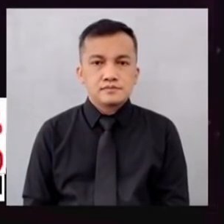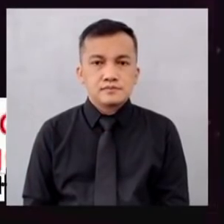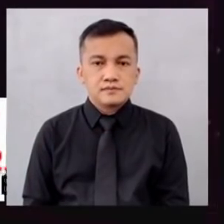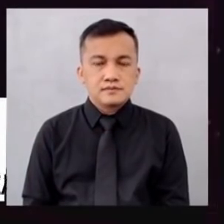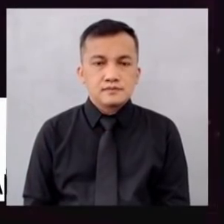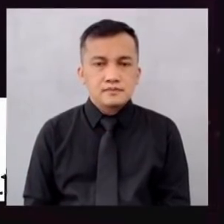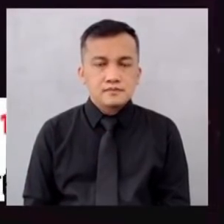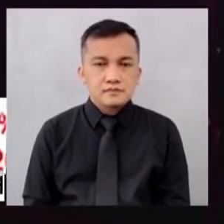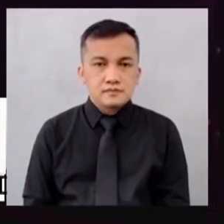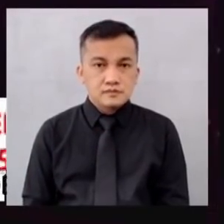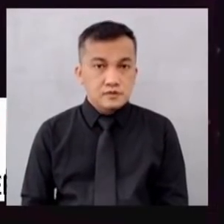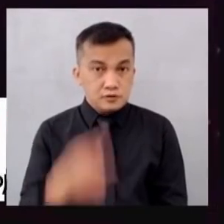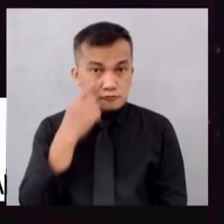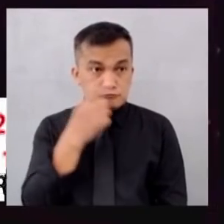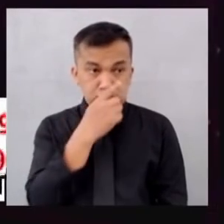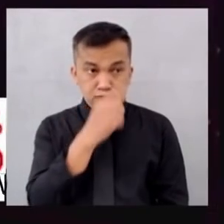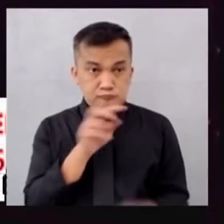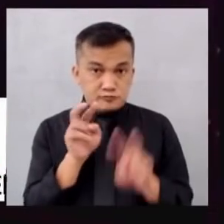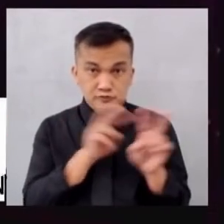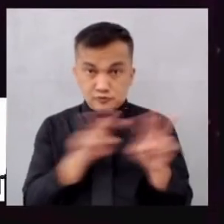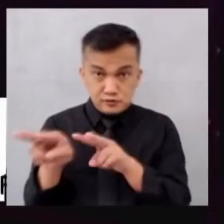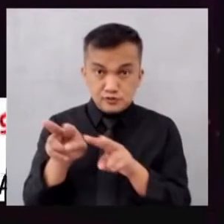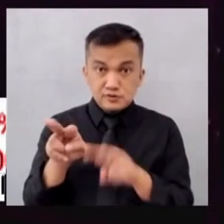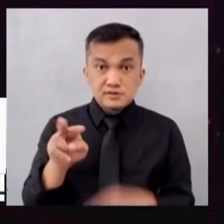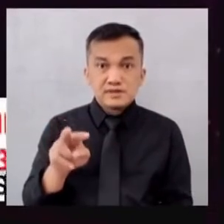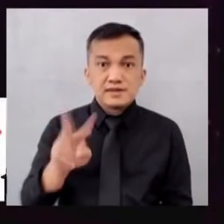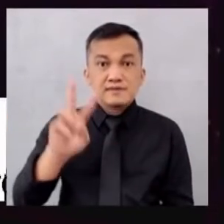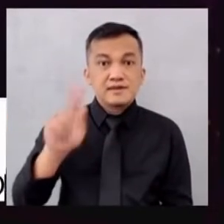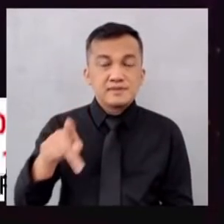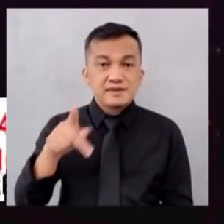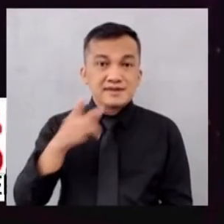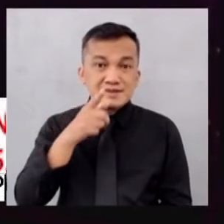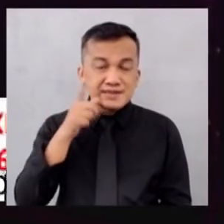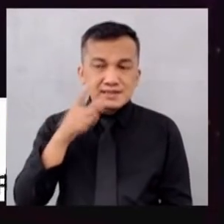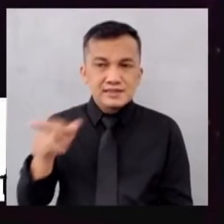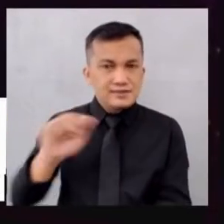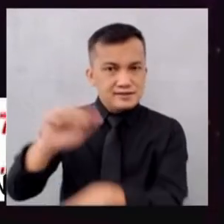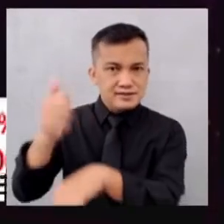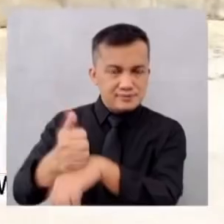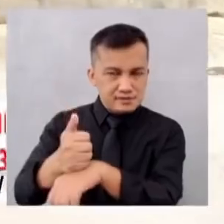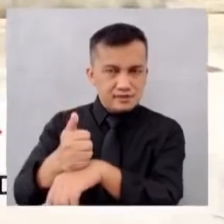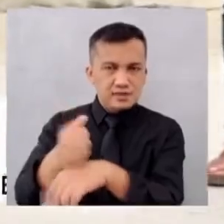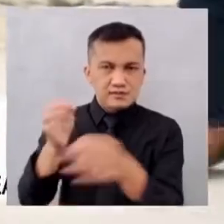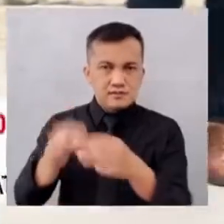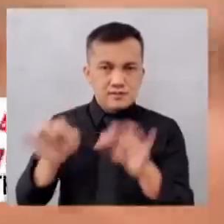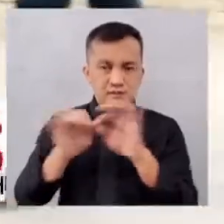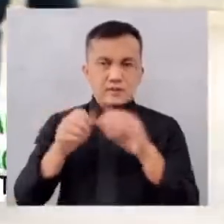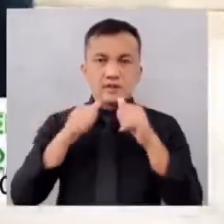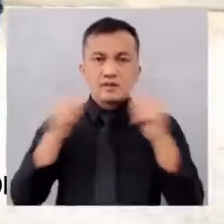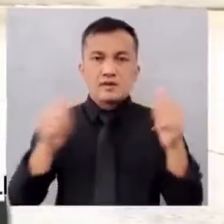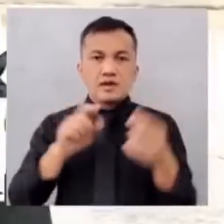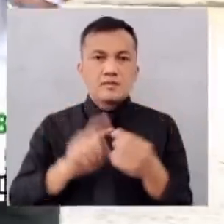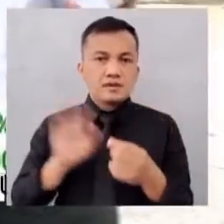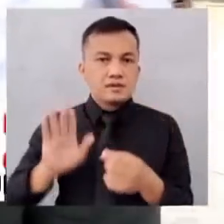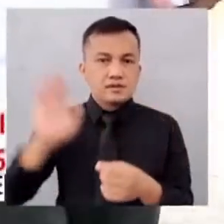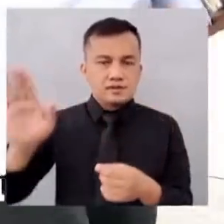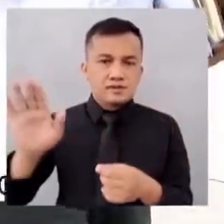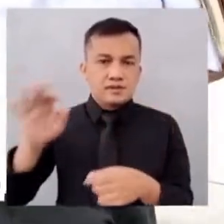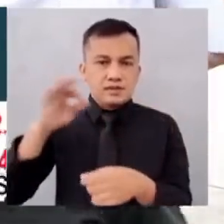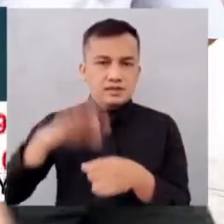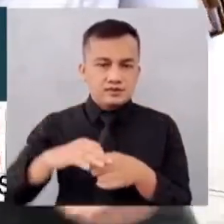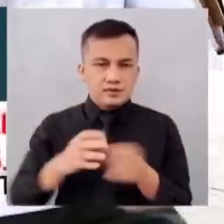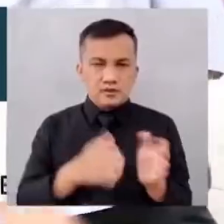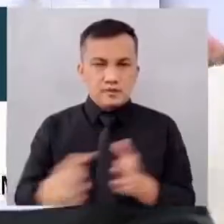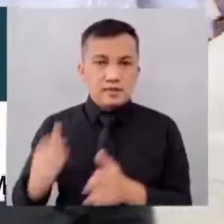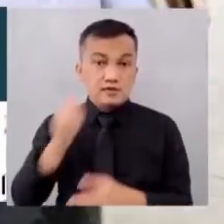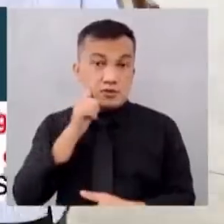All eyes now on Vice President Lenny Robredo as she is set to make an important announcement regarding her election plans tomorrow.